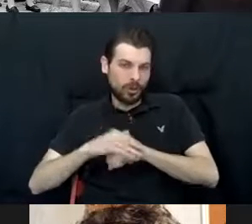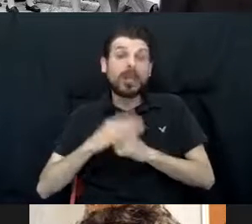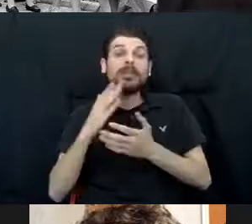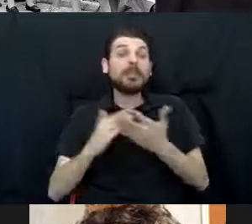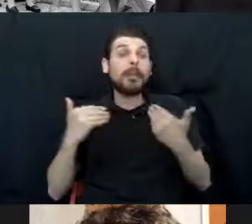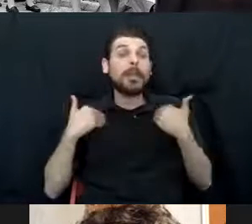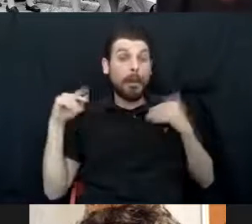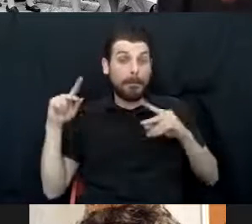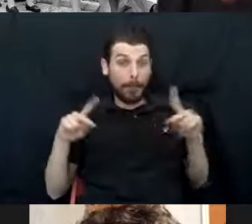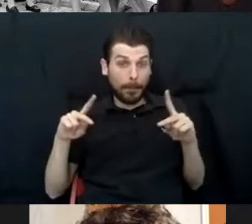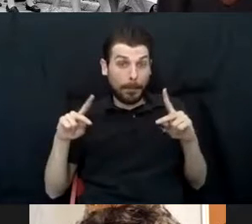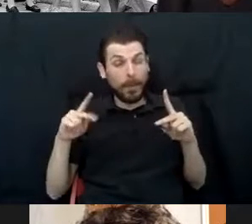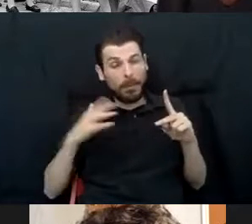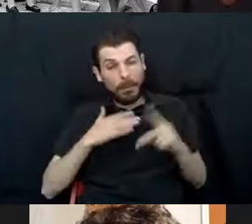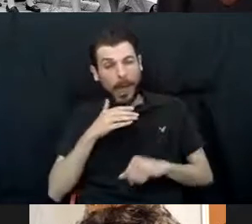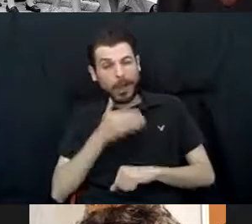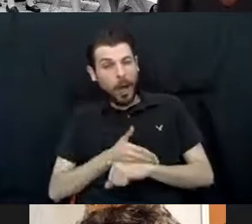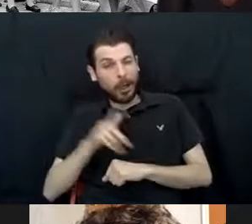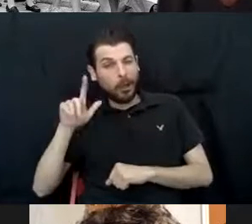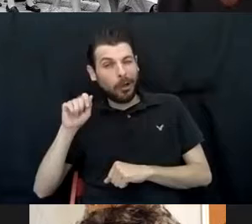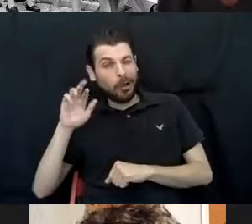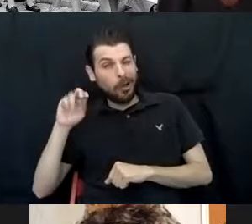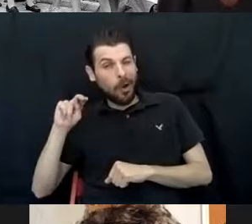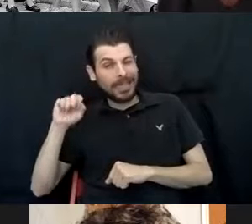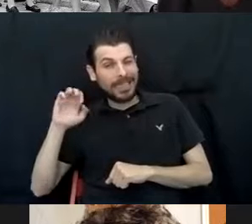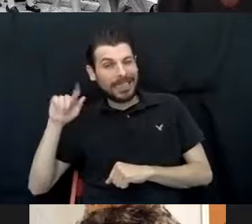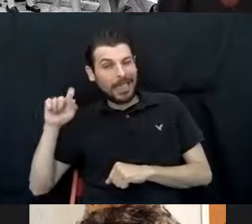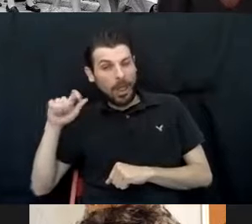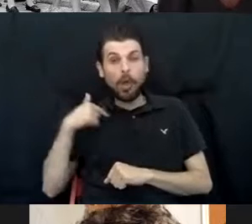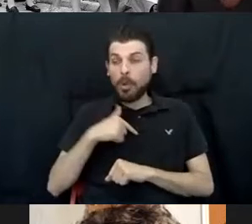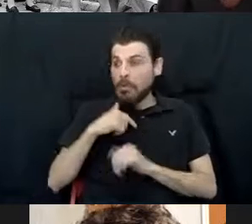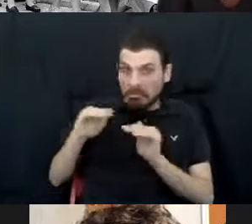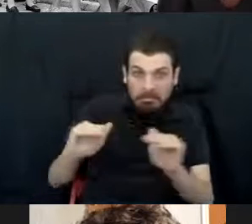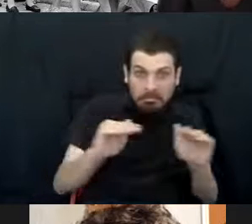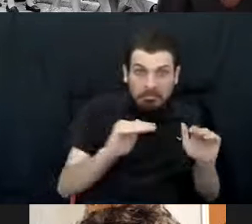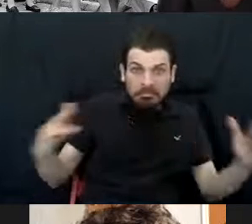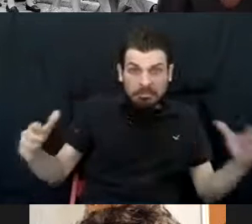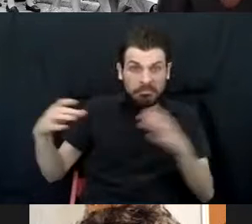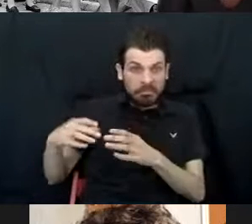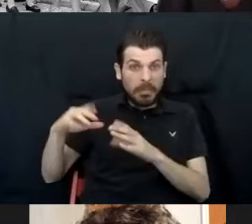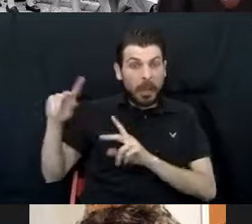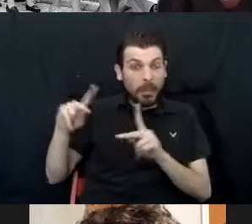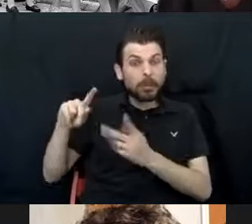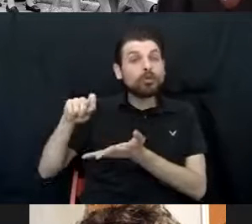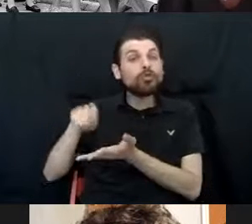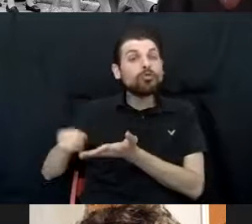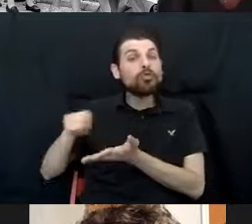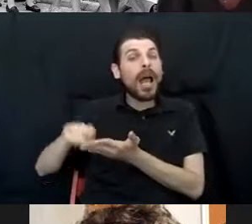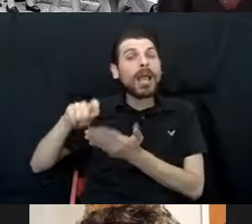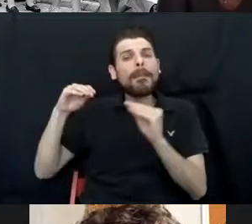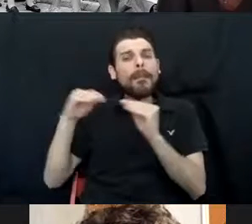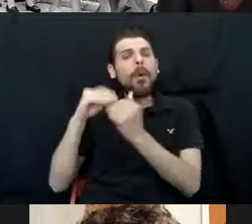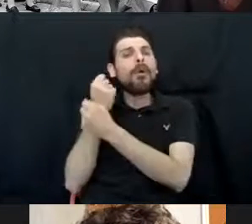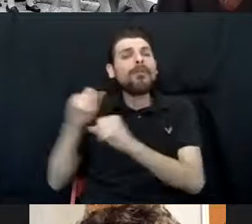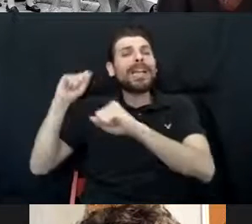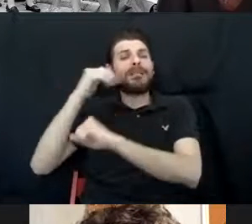my daughter Lauren Steele in particular, to write some freedom songs from the young person's perspective